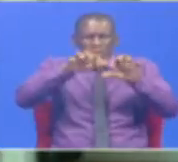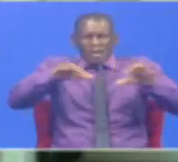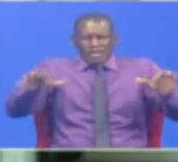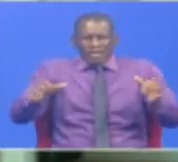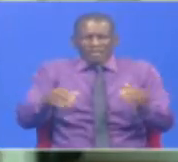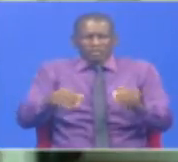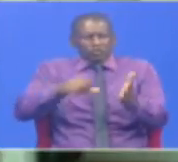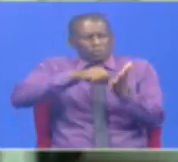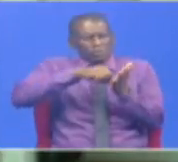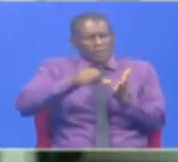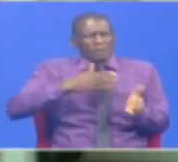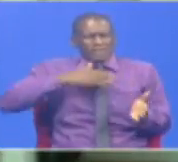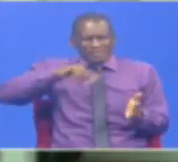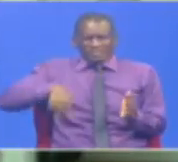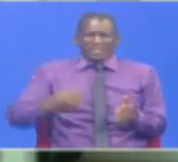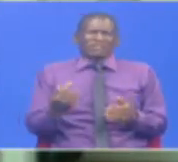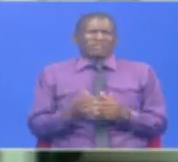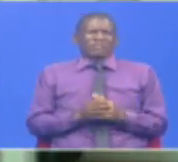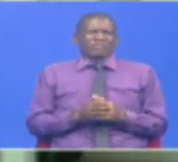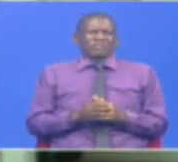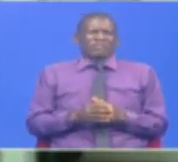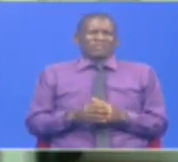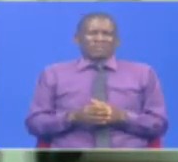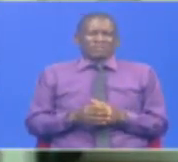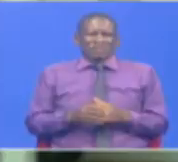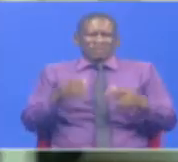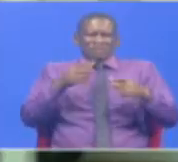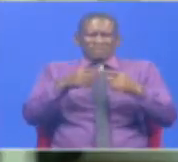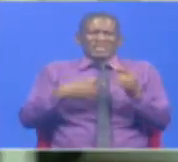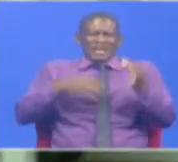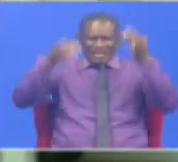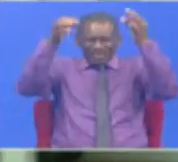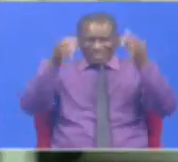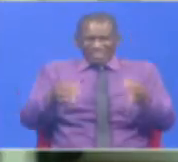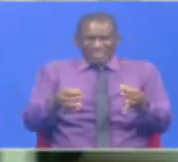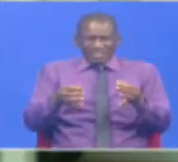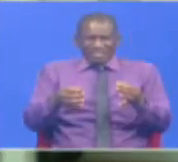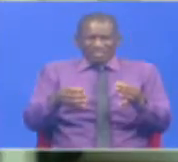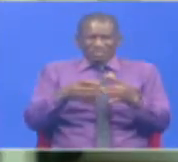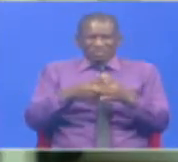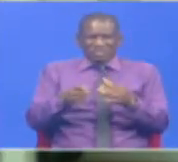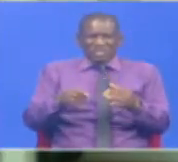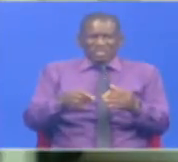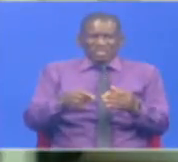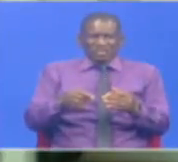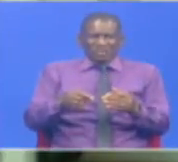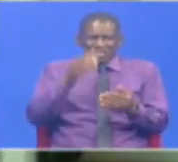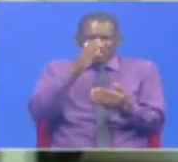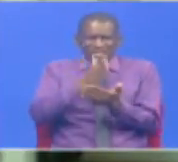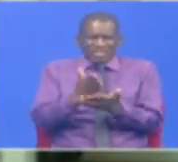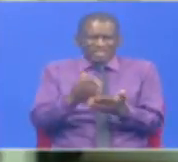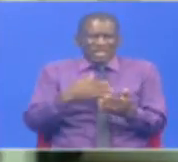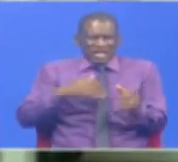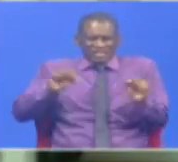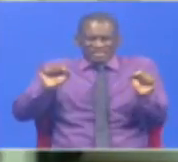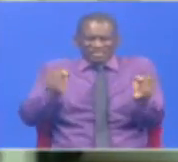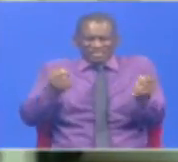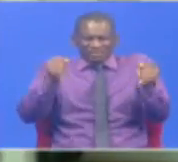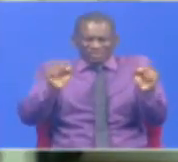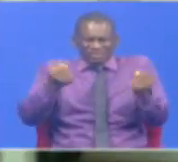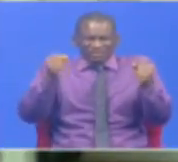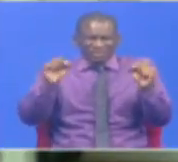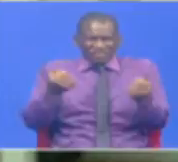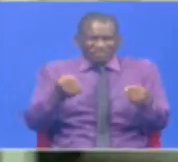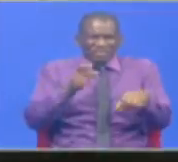branding. But I decided to go with bootstrap financing, whereby you just save, when you get